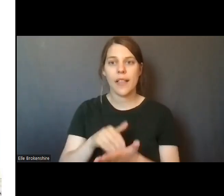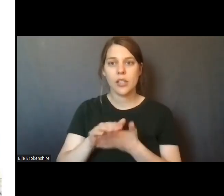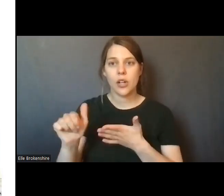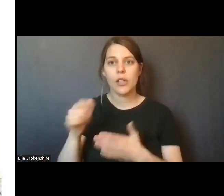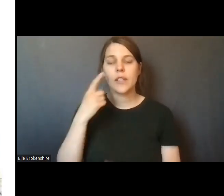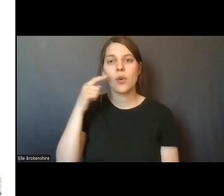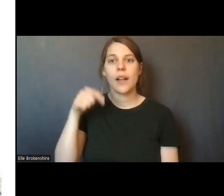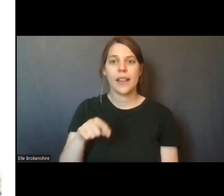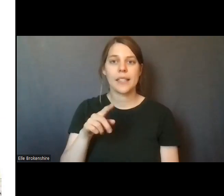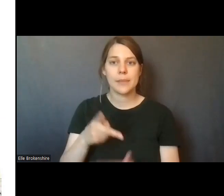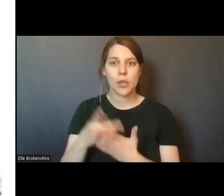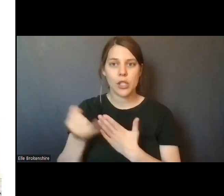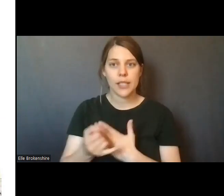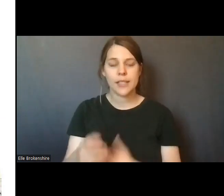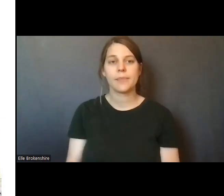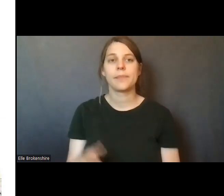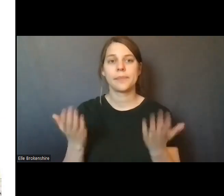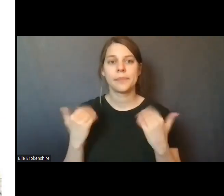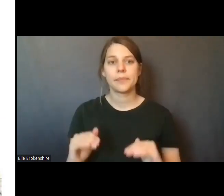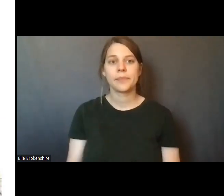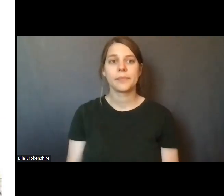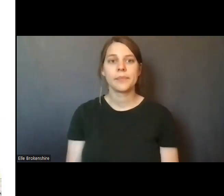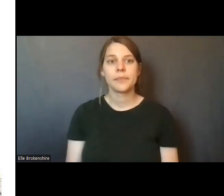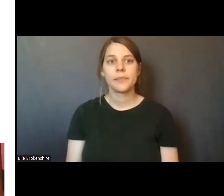this project. You can go to the next slide.